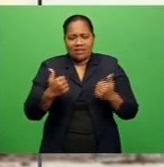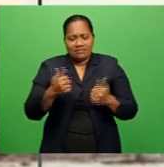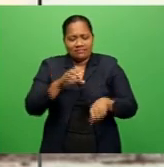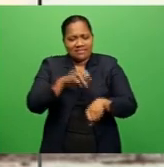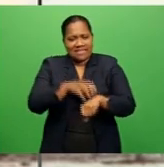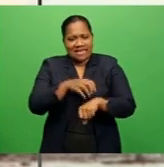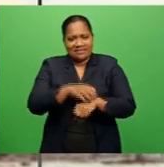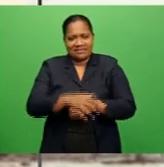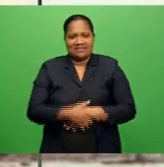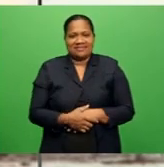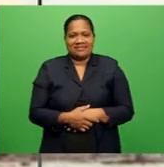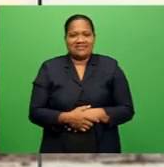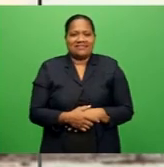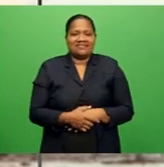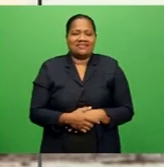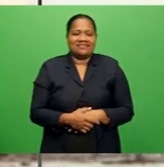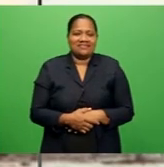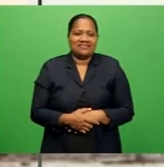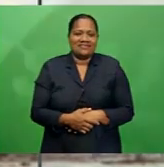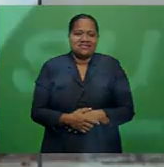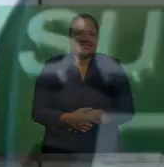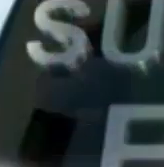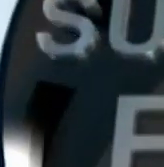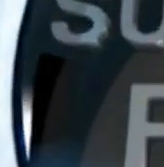with tonight's success story.